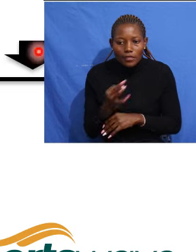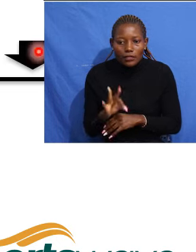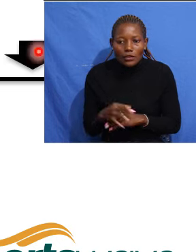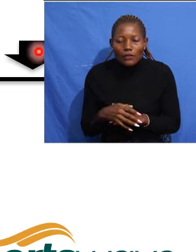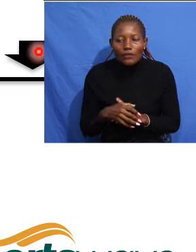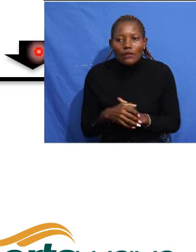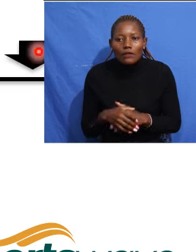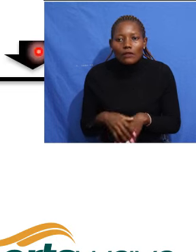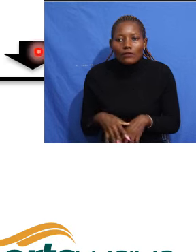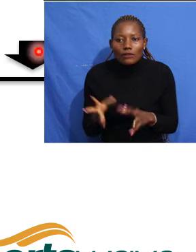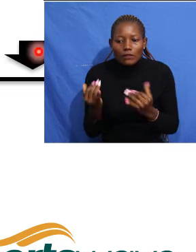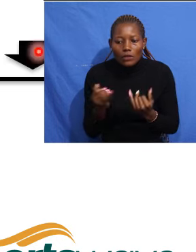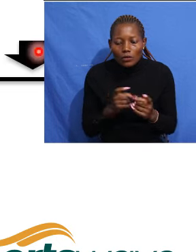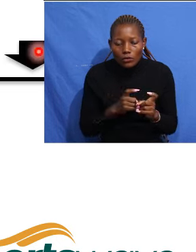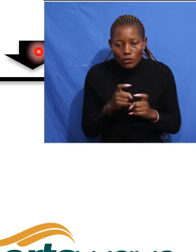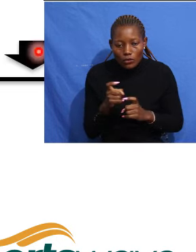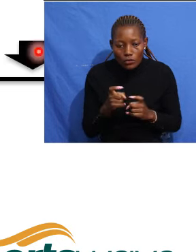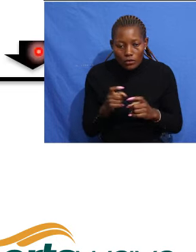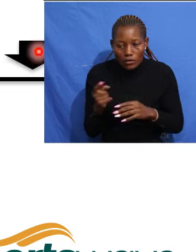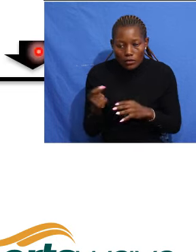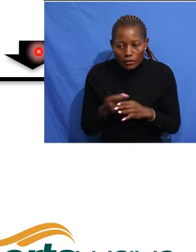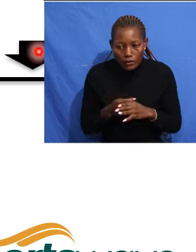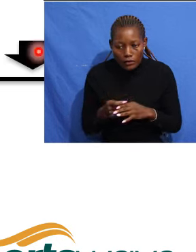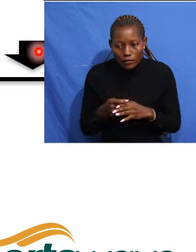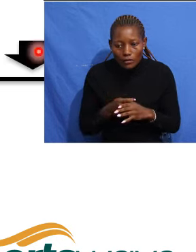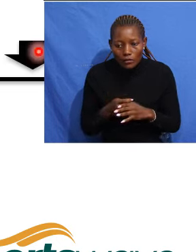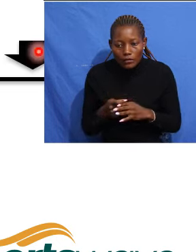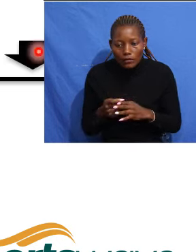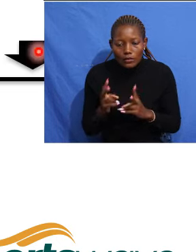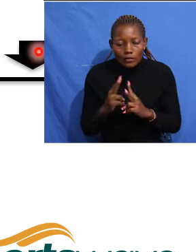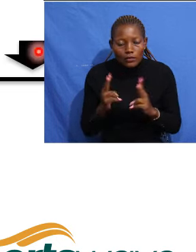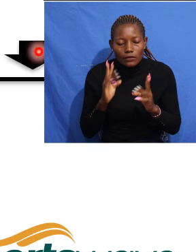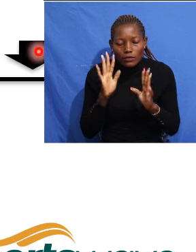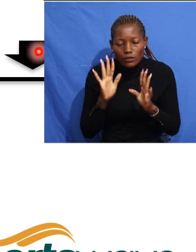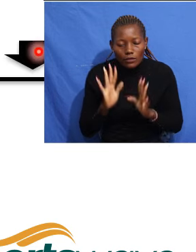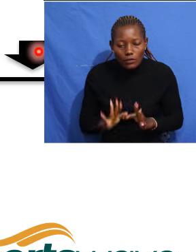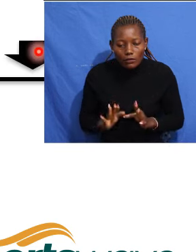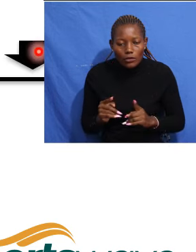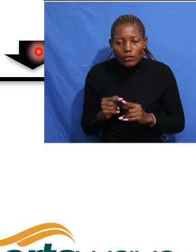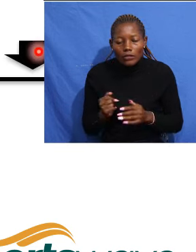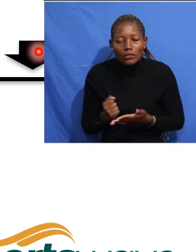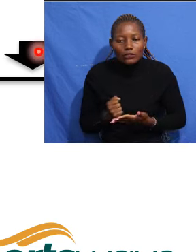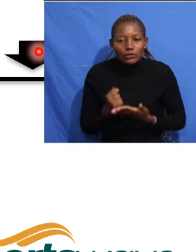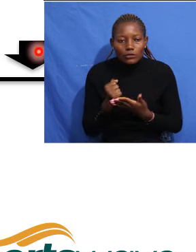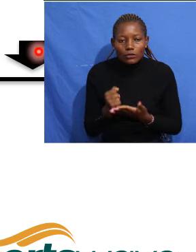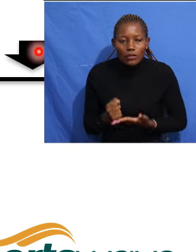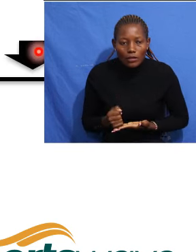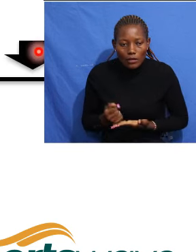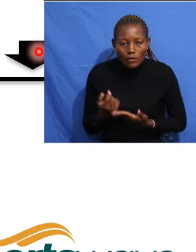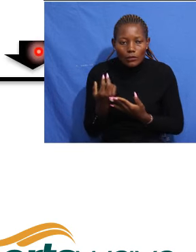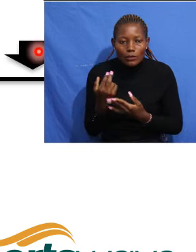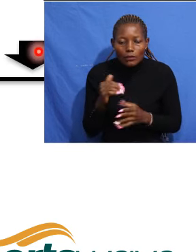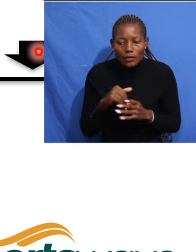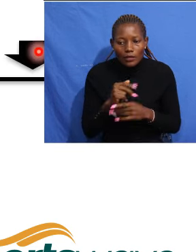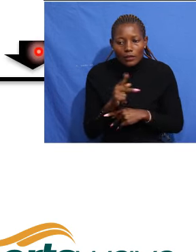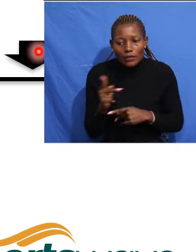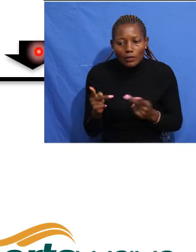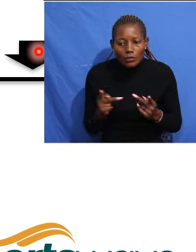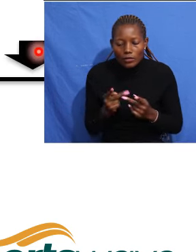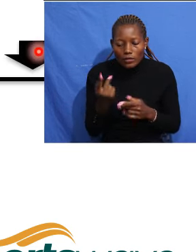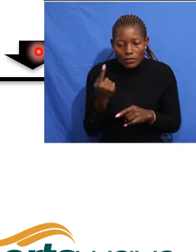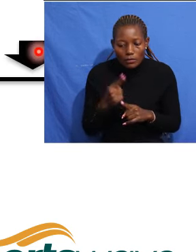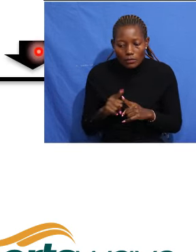this. So controlling the training volume is very important to facilitate the recovery process.